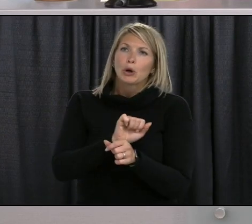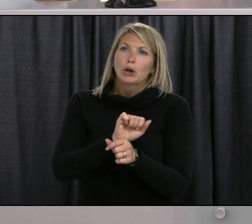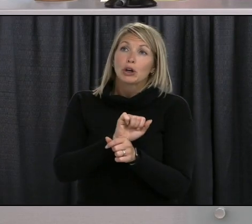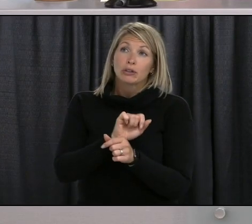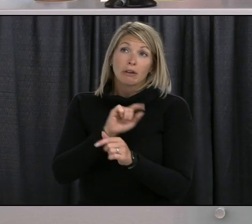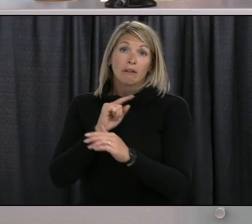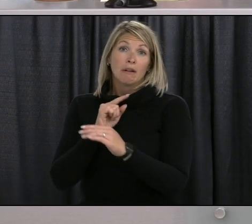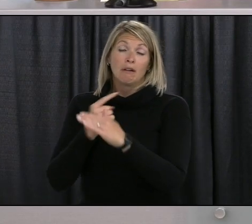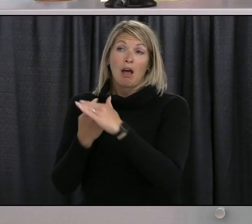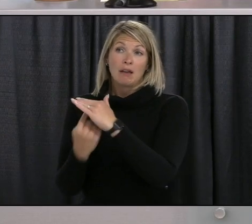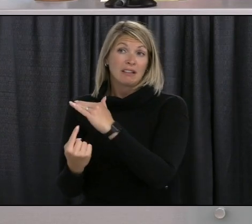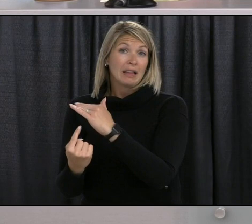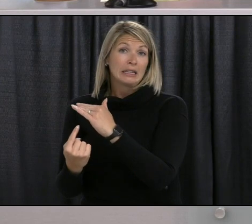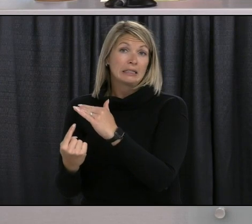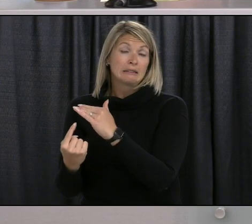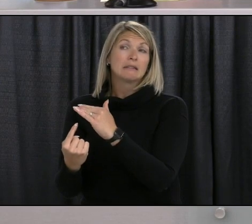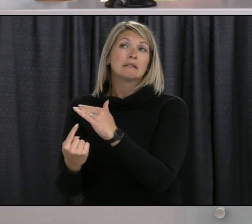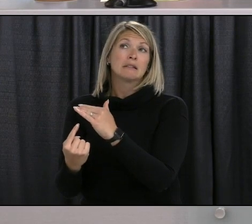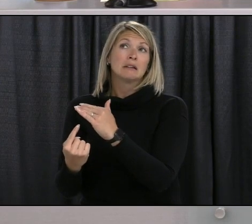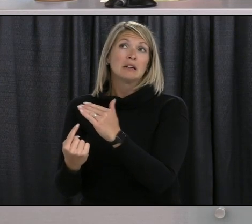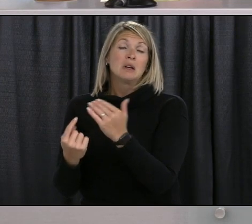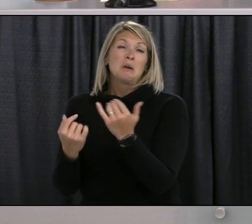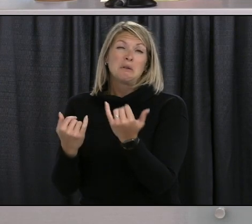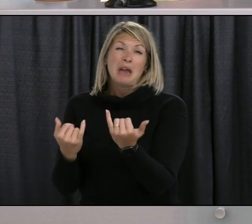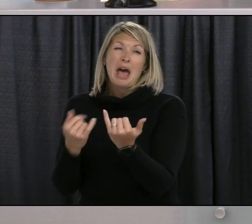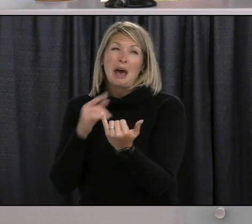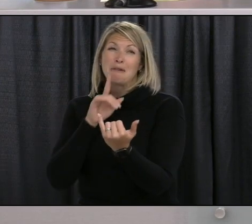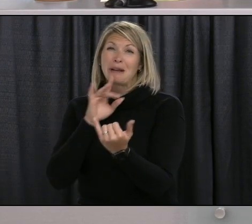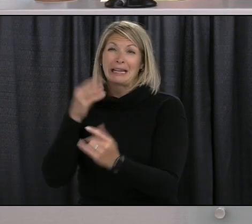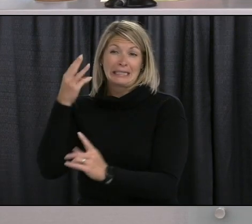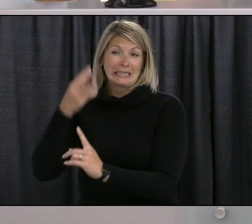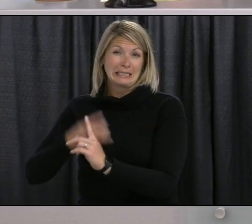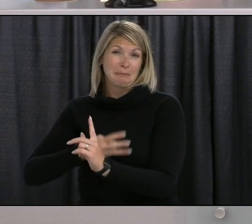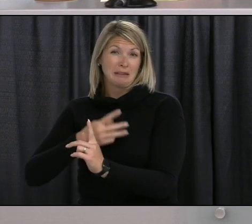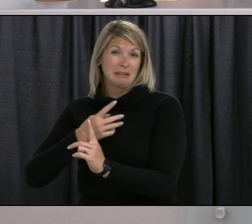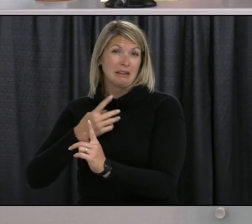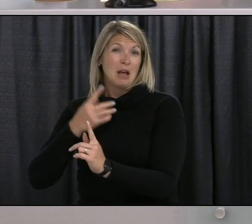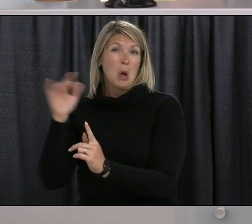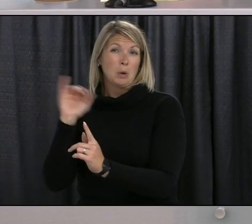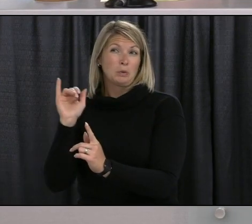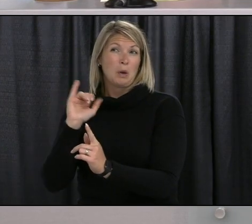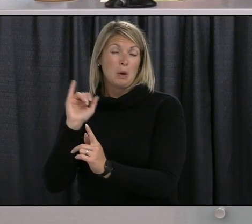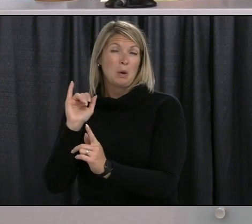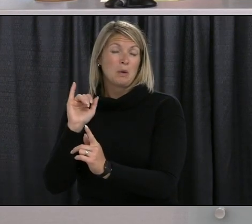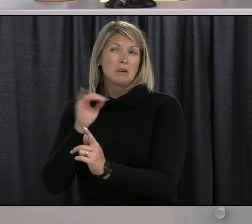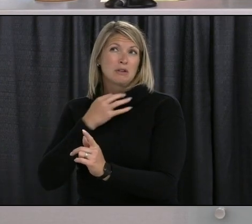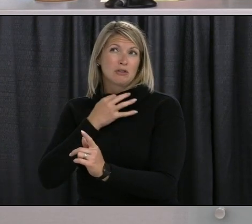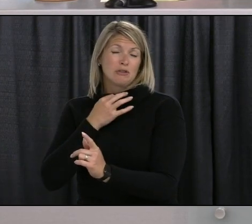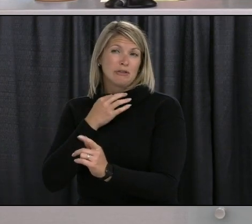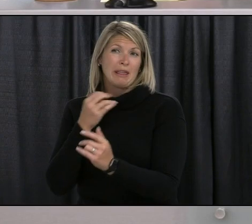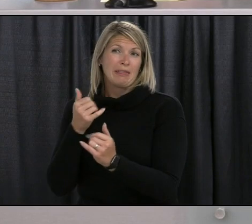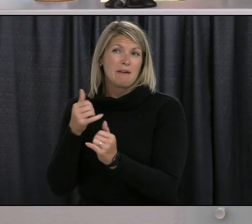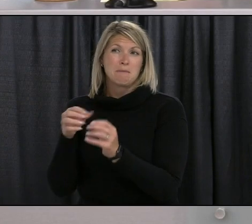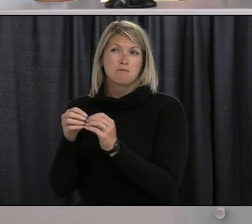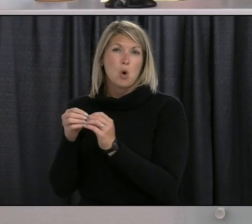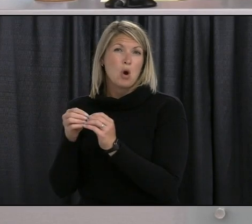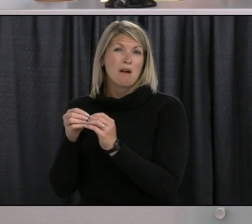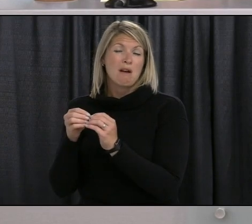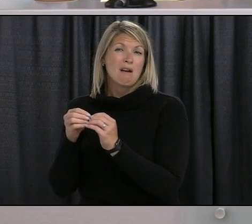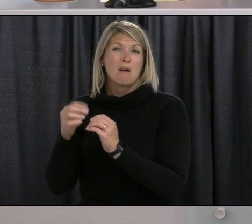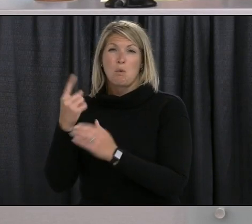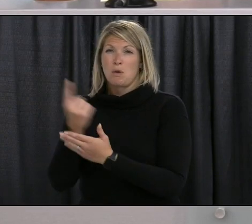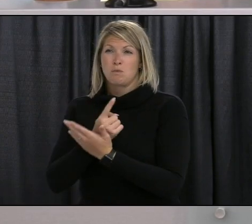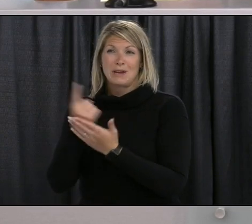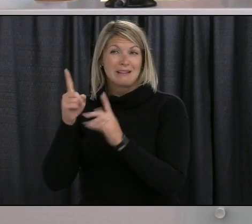that we're almost 10 days into it here at this point when they could have increased their testing. If you are liking the results of